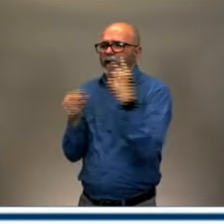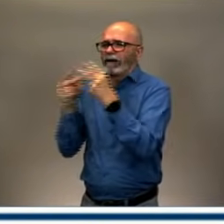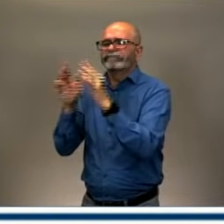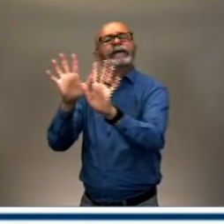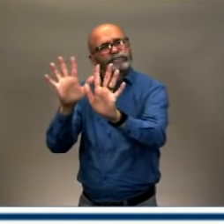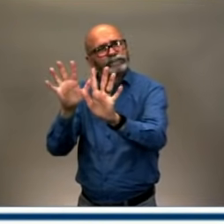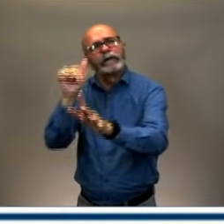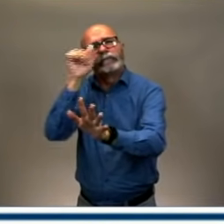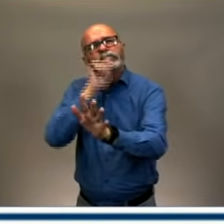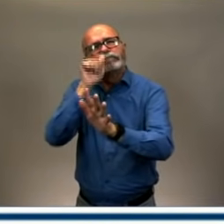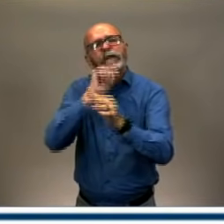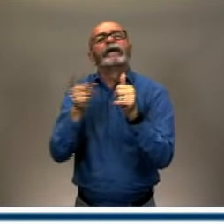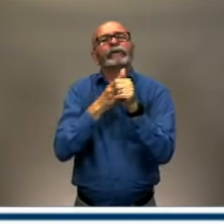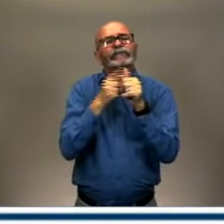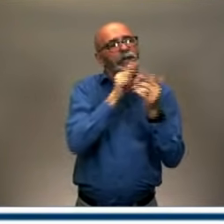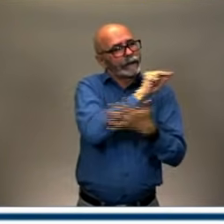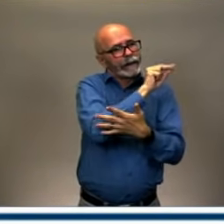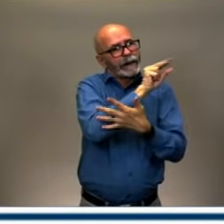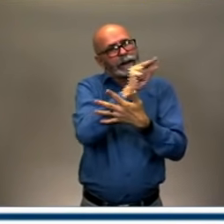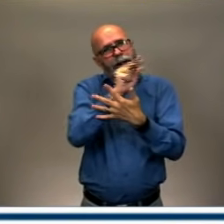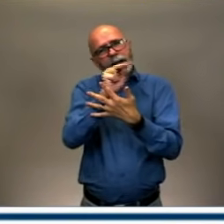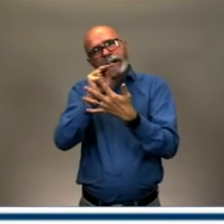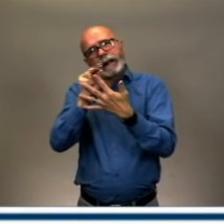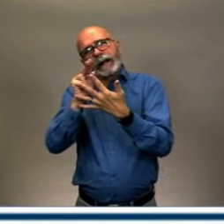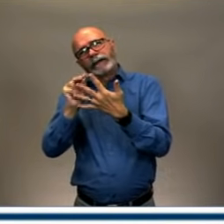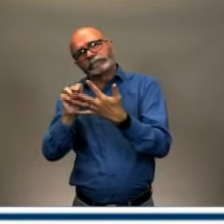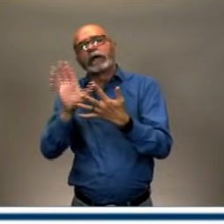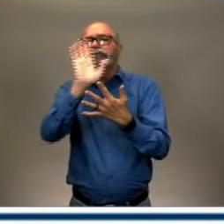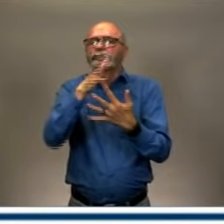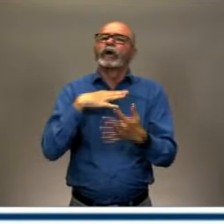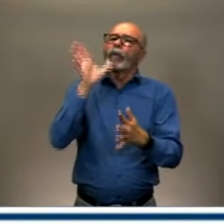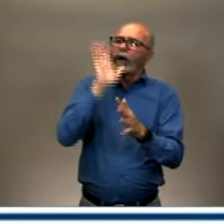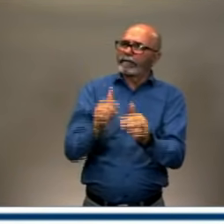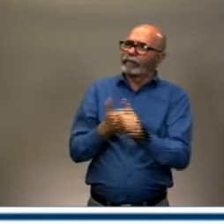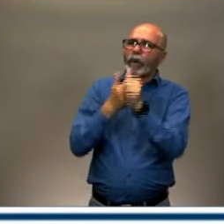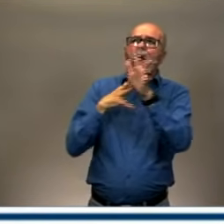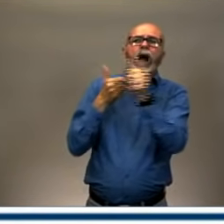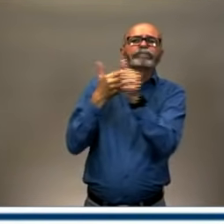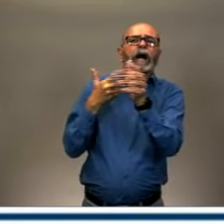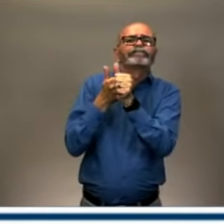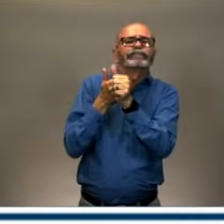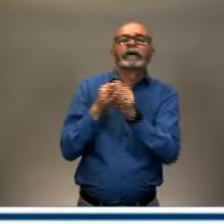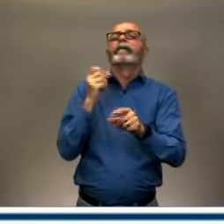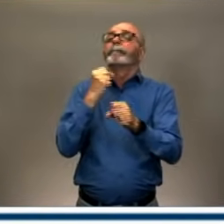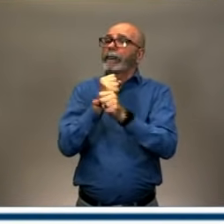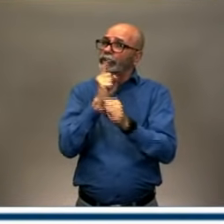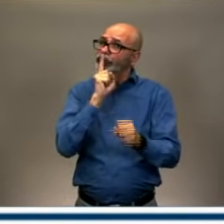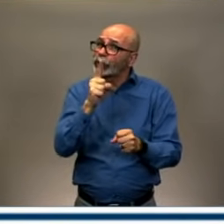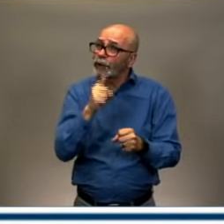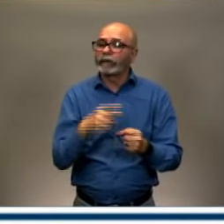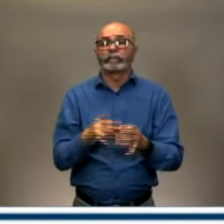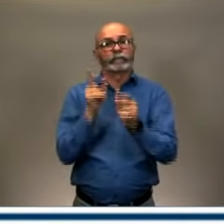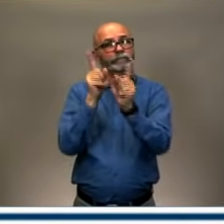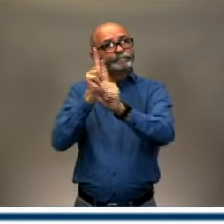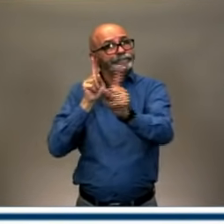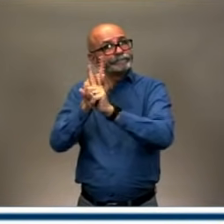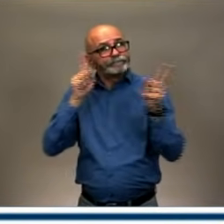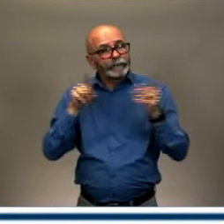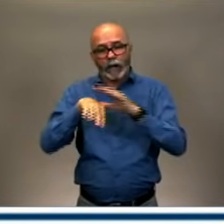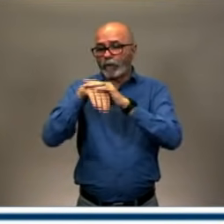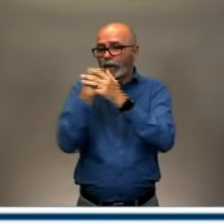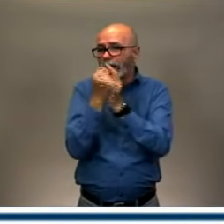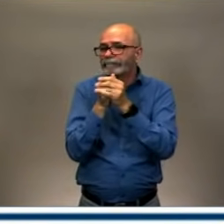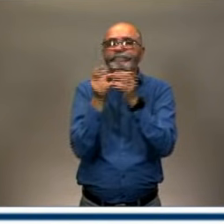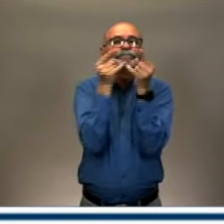this program rolls out. We will continue to follow all of the public health protocols to ensure that we protect one another. Once again,